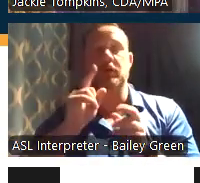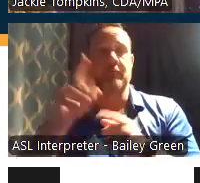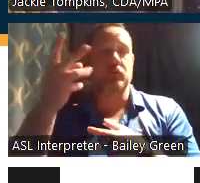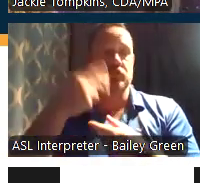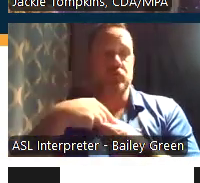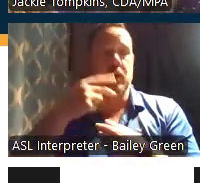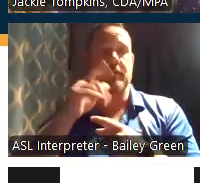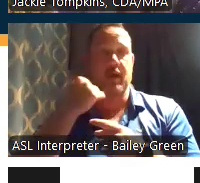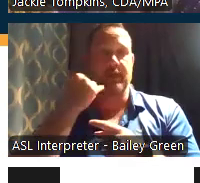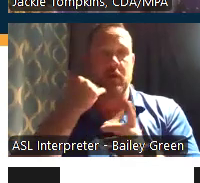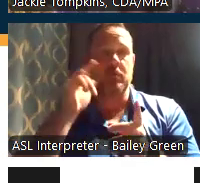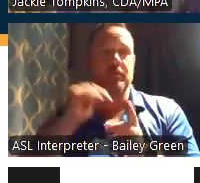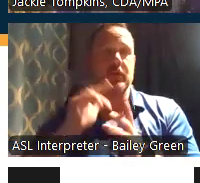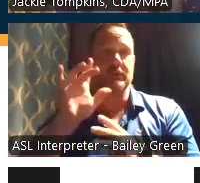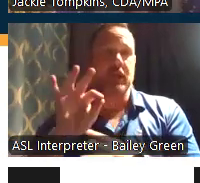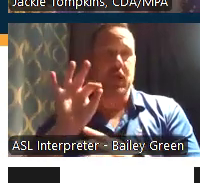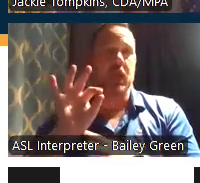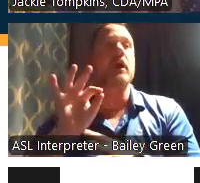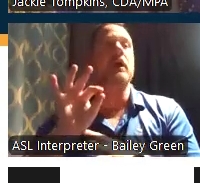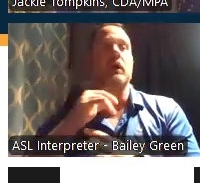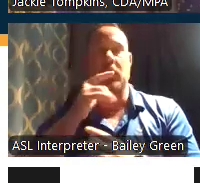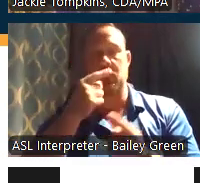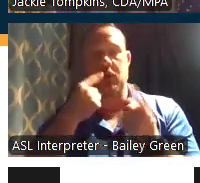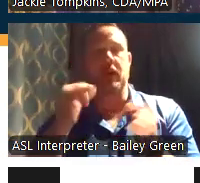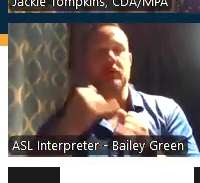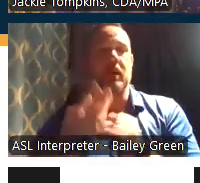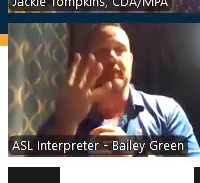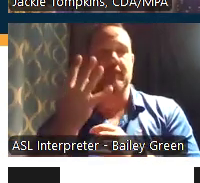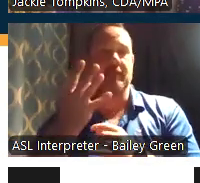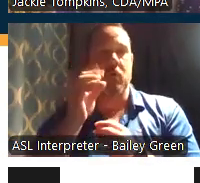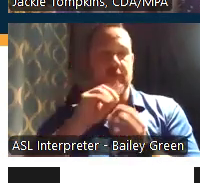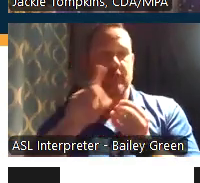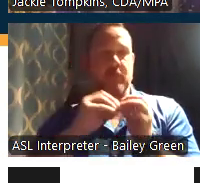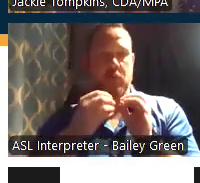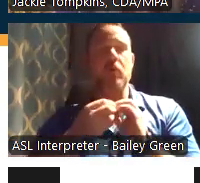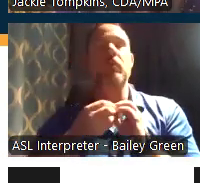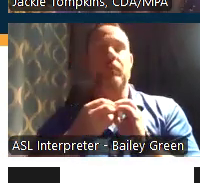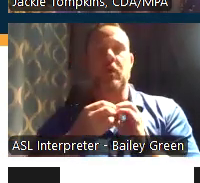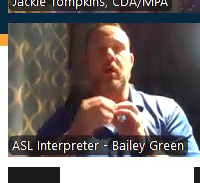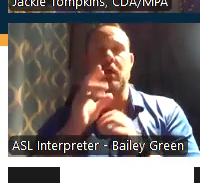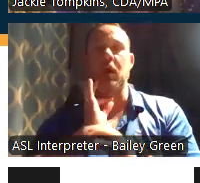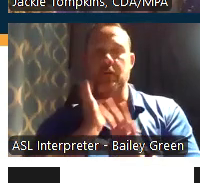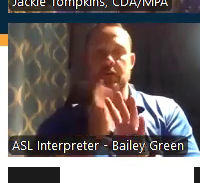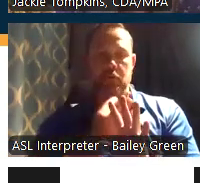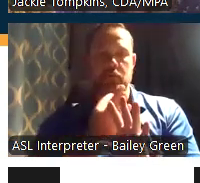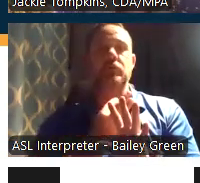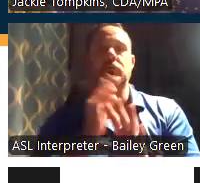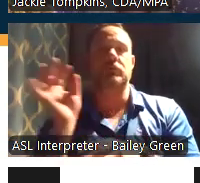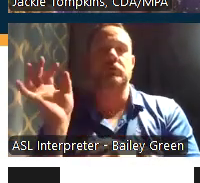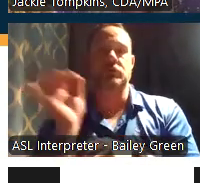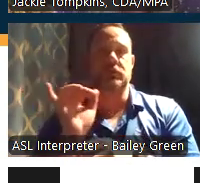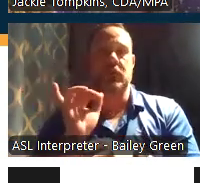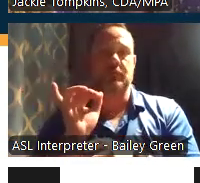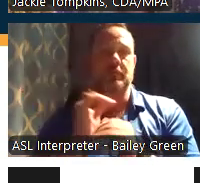by phone, press 9 on your dial pad and I will announce the last 4 digits of your phone number and unmute your line. You'll need to do the same on your